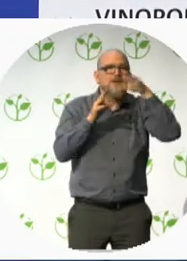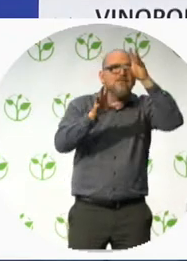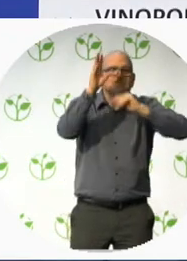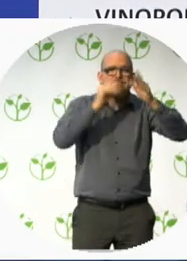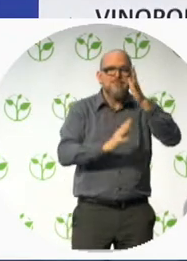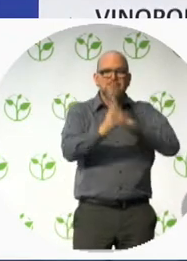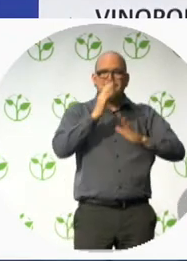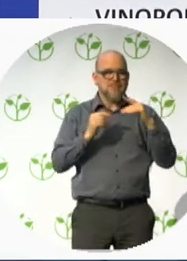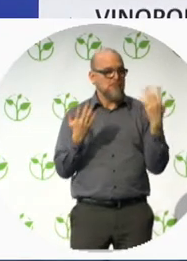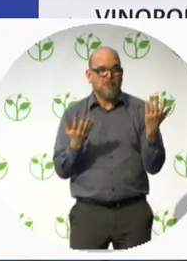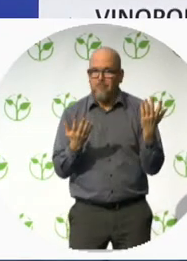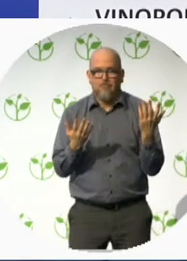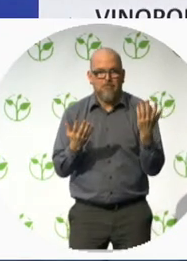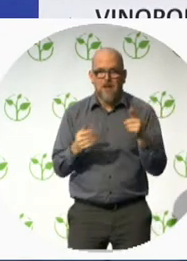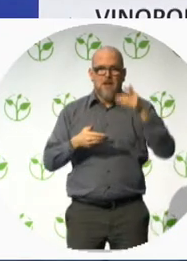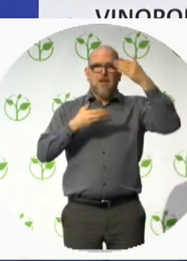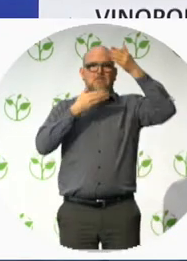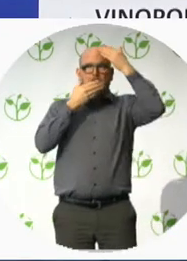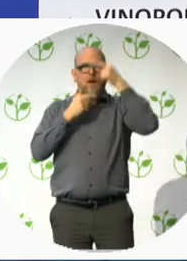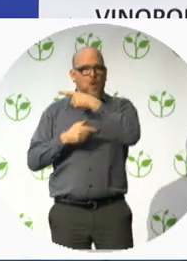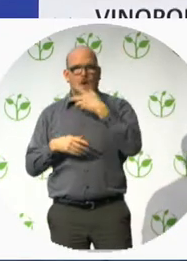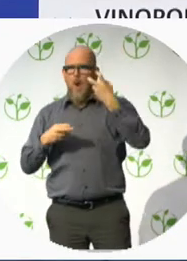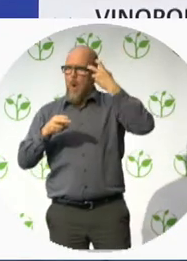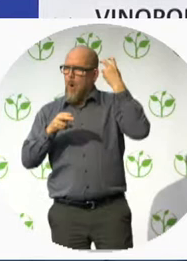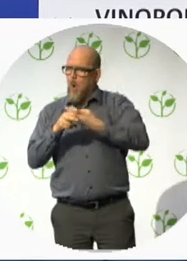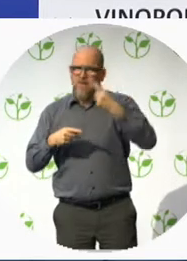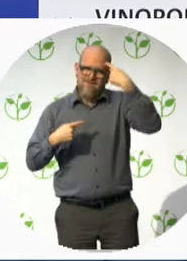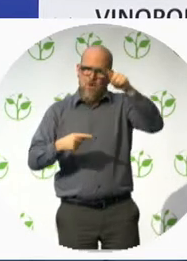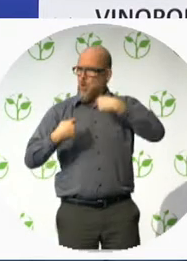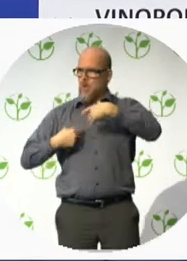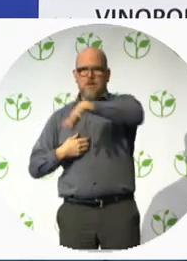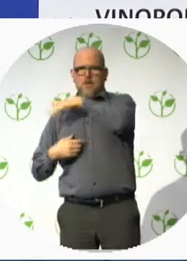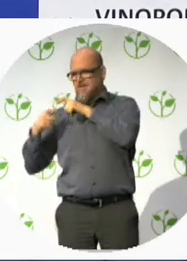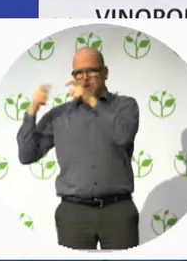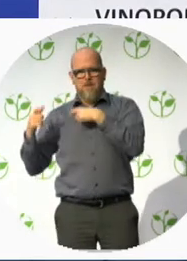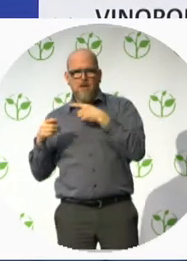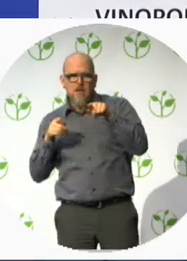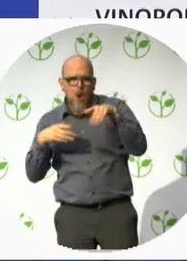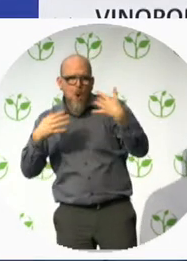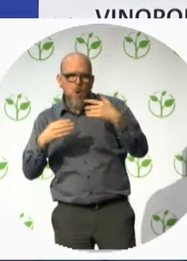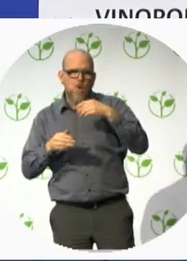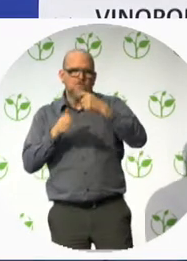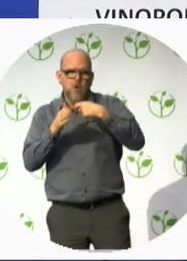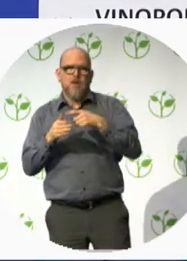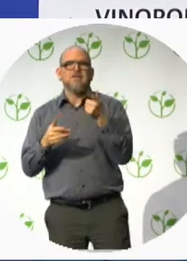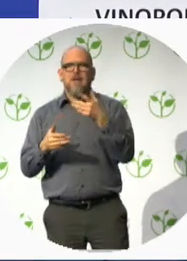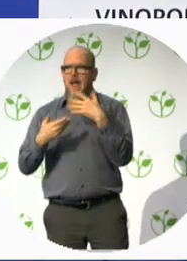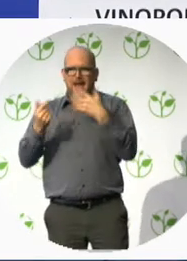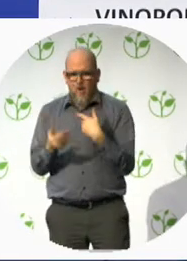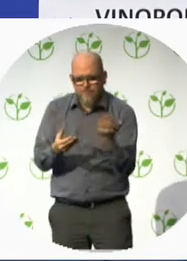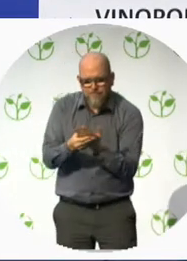In Morocco, one of the challenges we faced is that it's largely undocumented, and in actuality, it was pretty